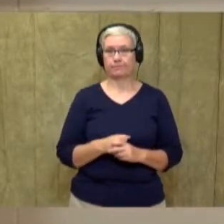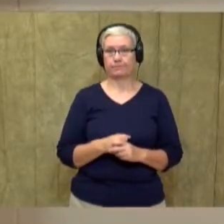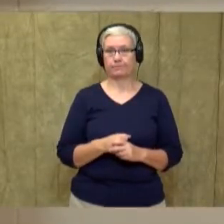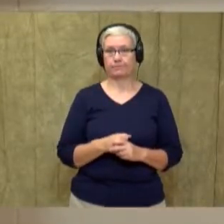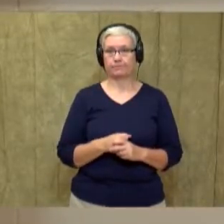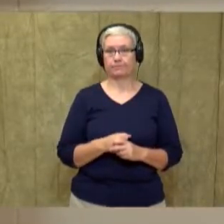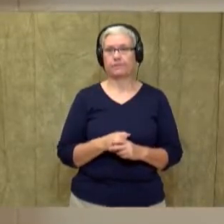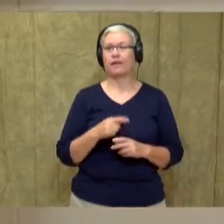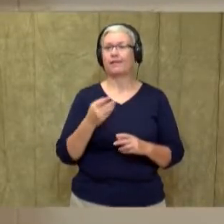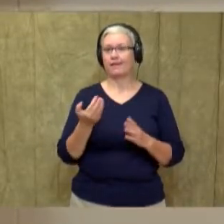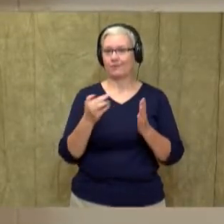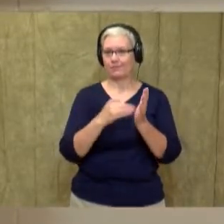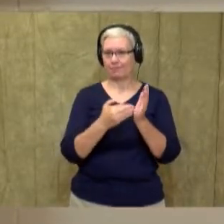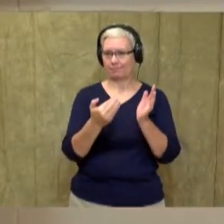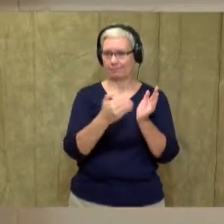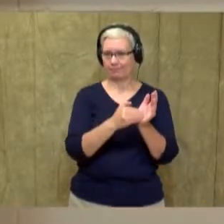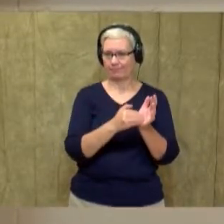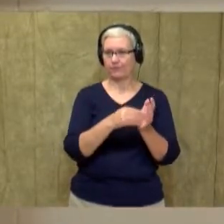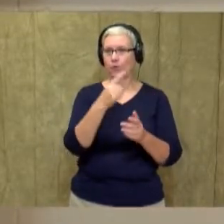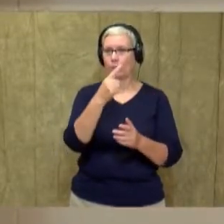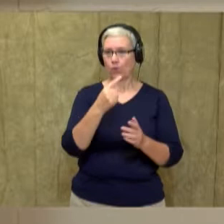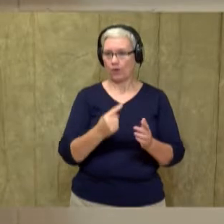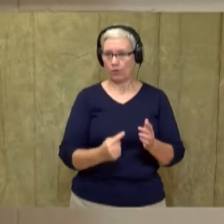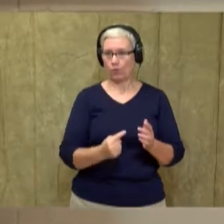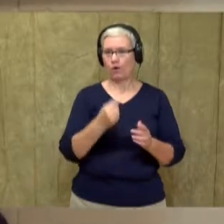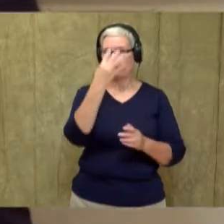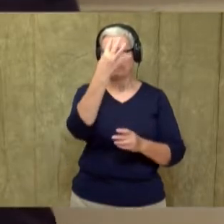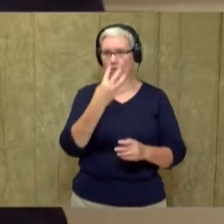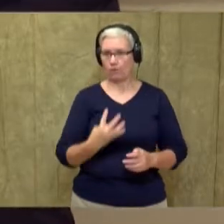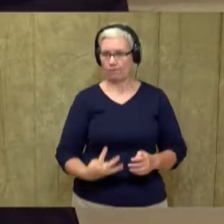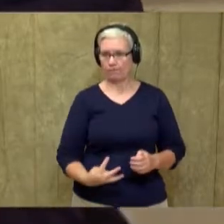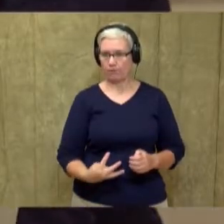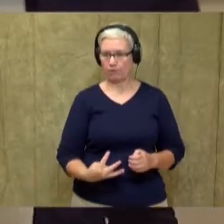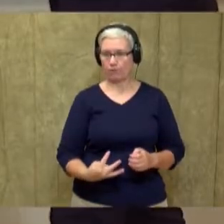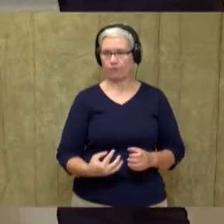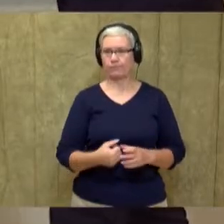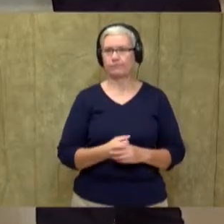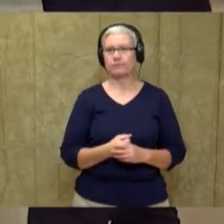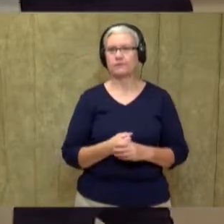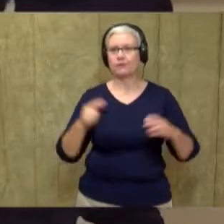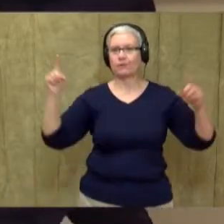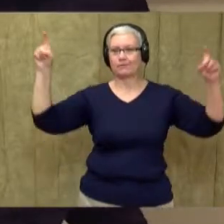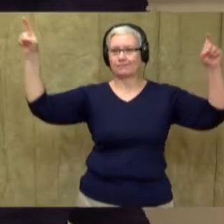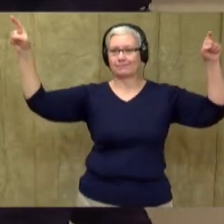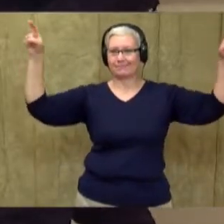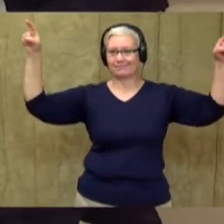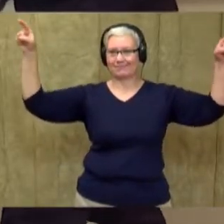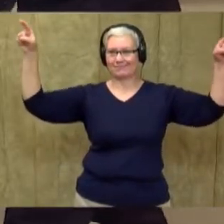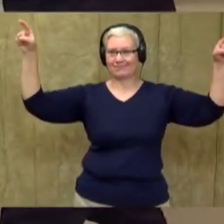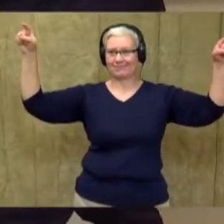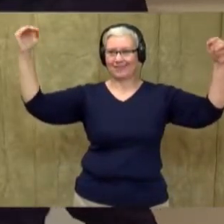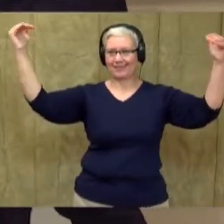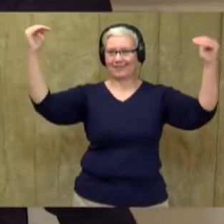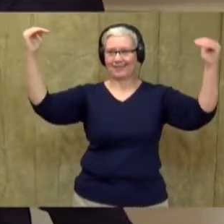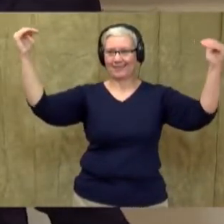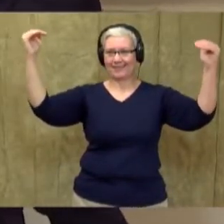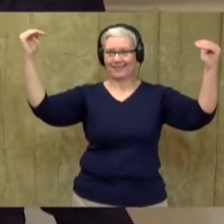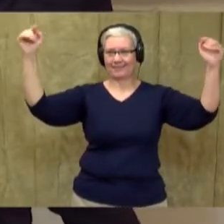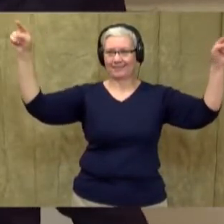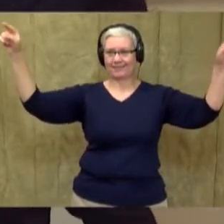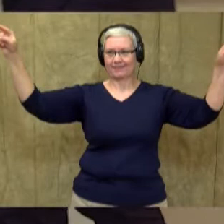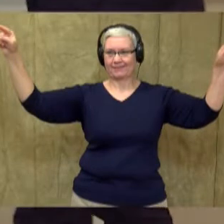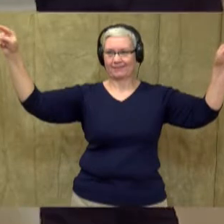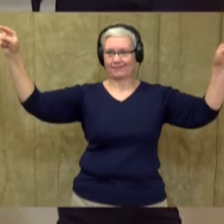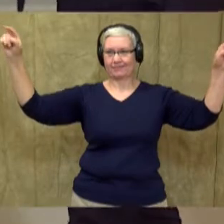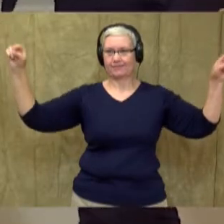values start repeating themselves. 1 and 1, 4 and 4 on either side of that 0. and we can kind of see that there is